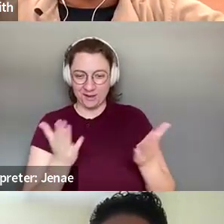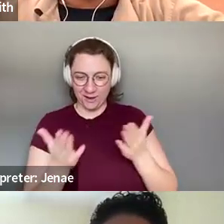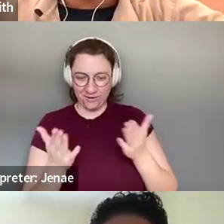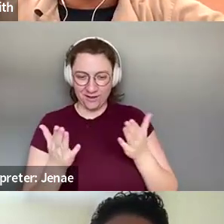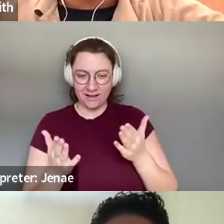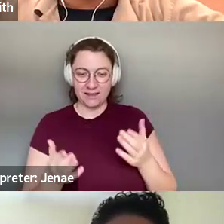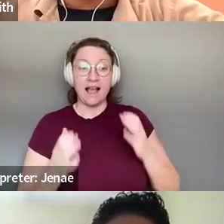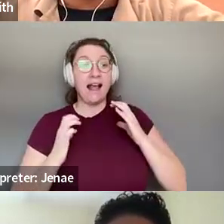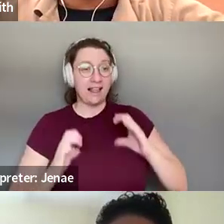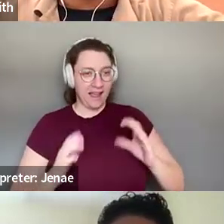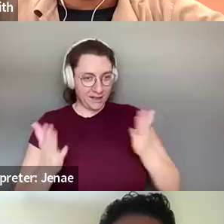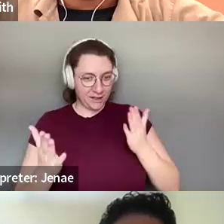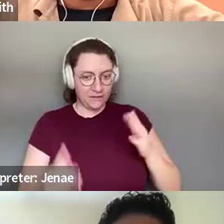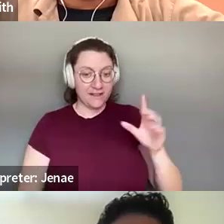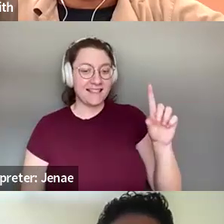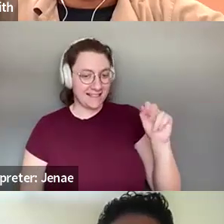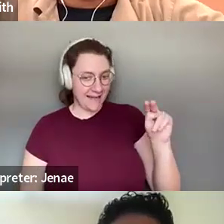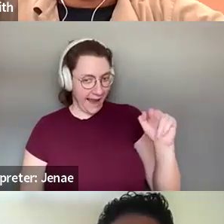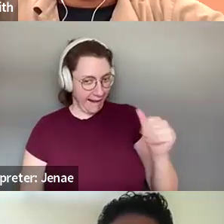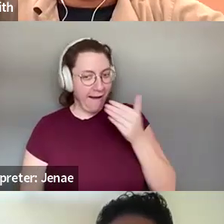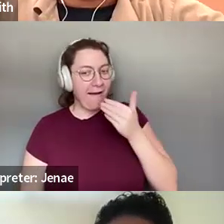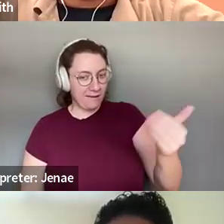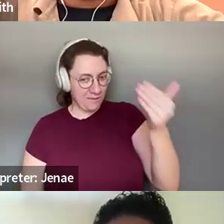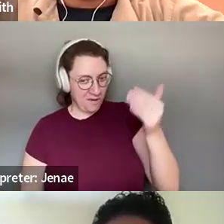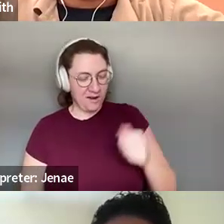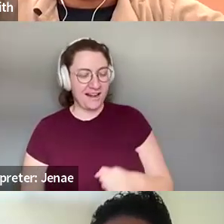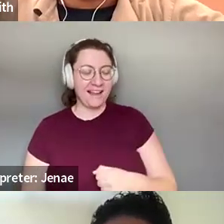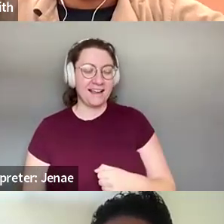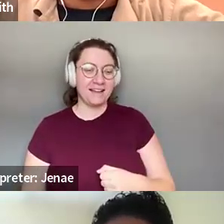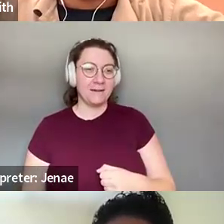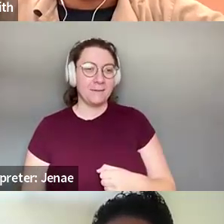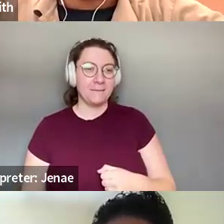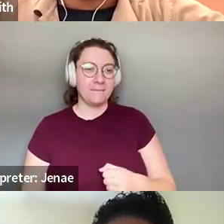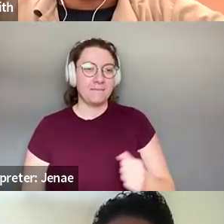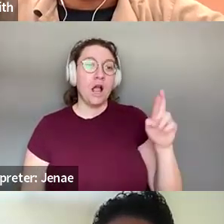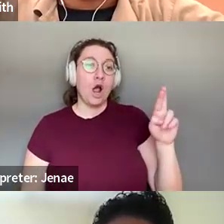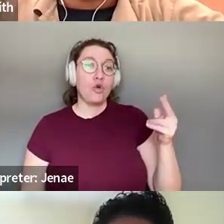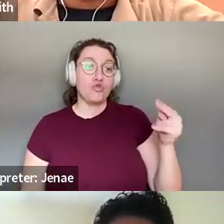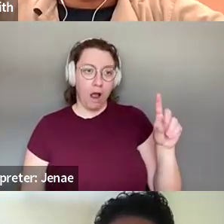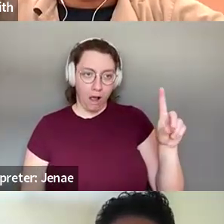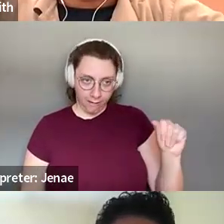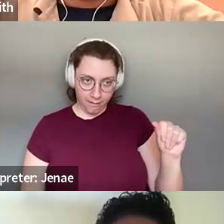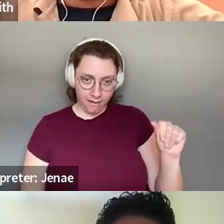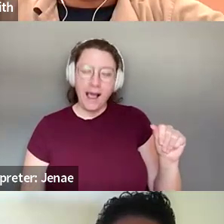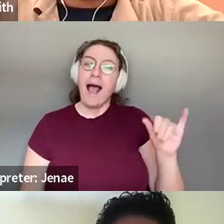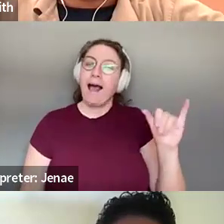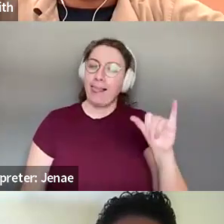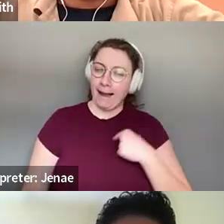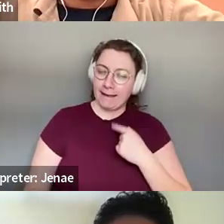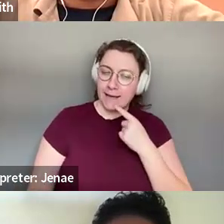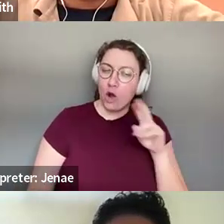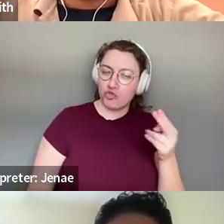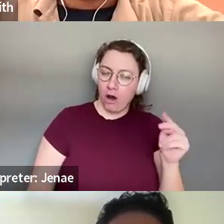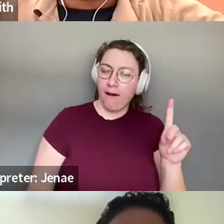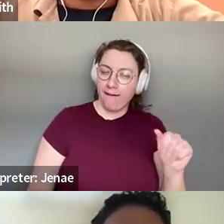From Client Services, we have Dana on. Good morning, Dana. And Rhonda is on. And as I said, Rhonda, if we have time,